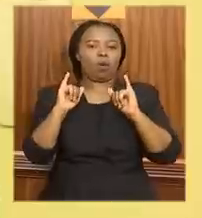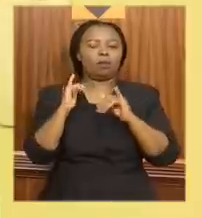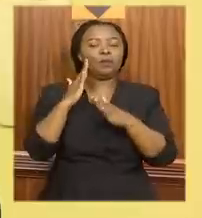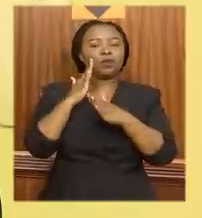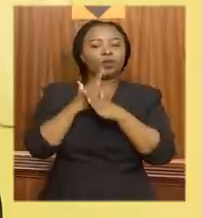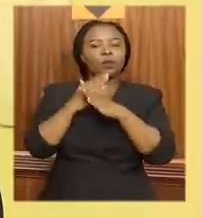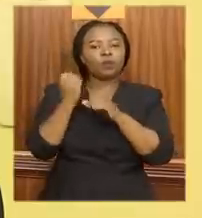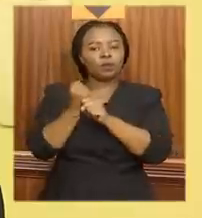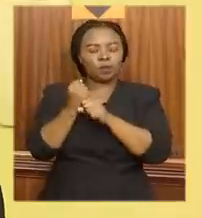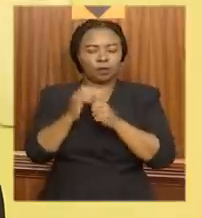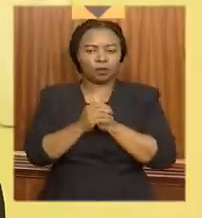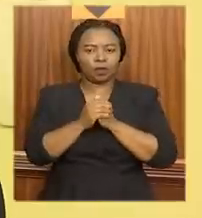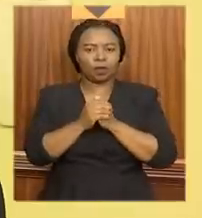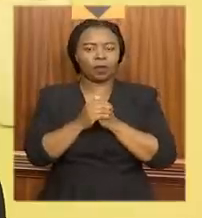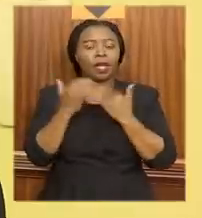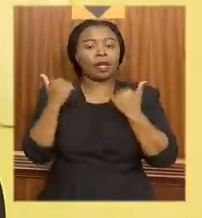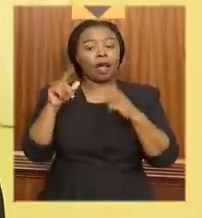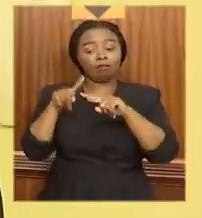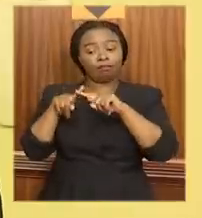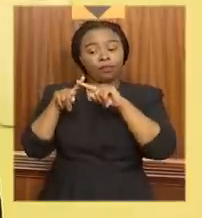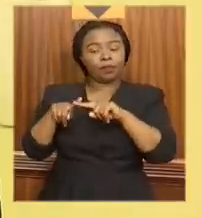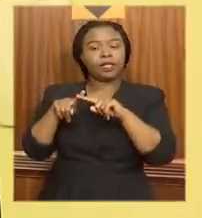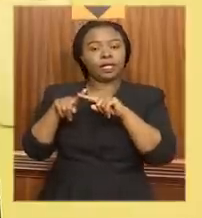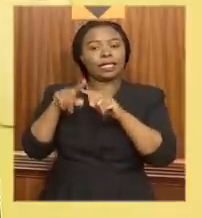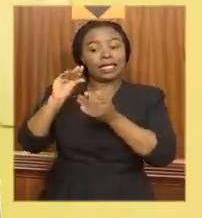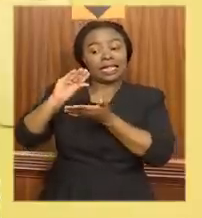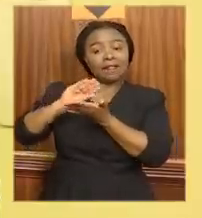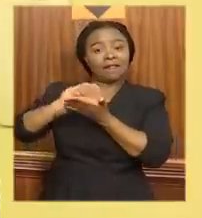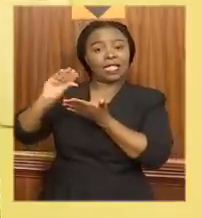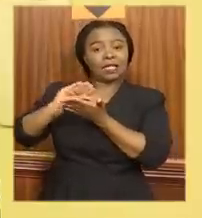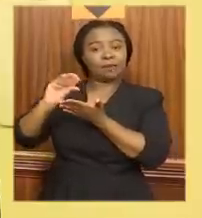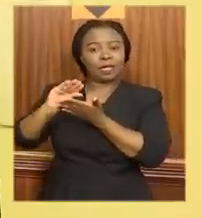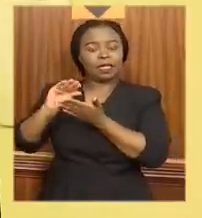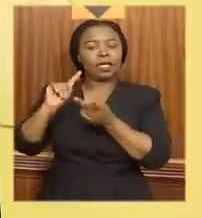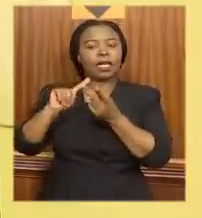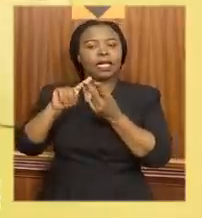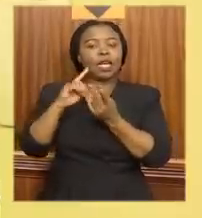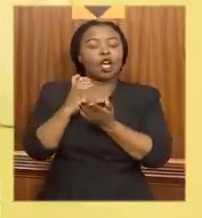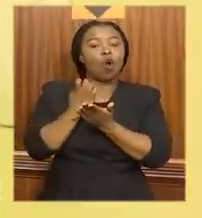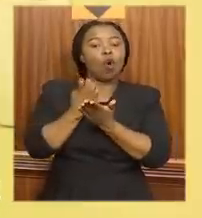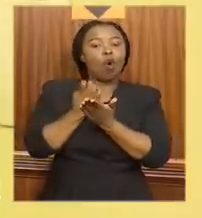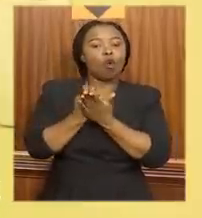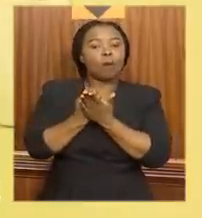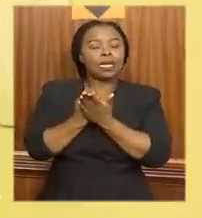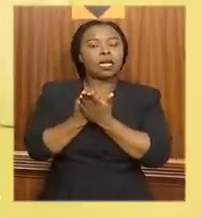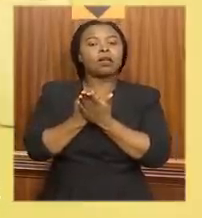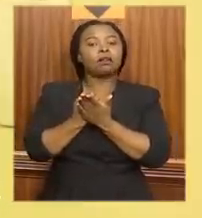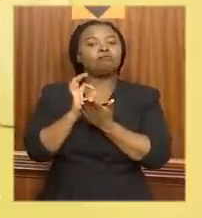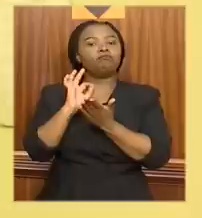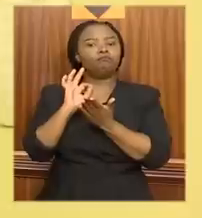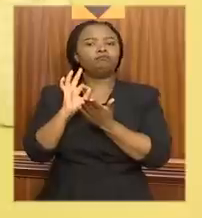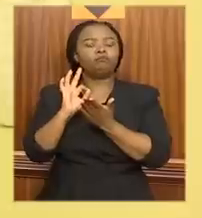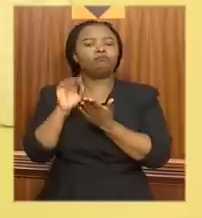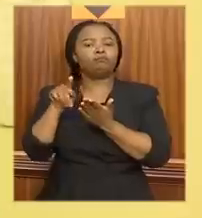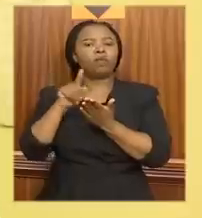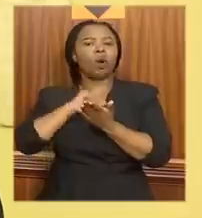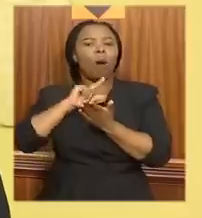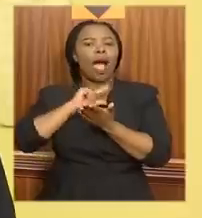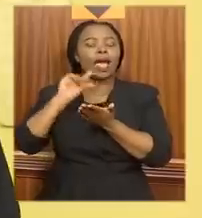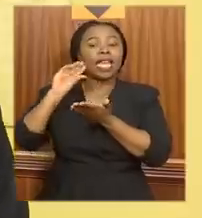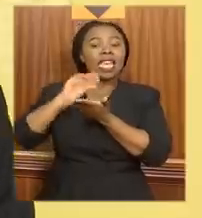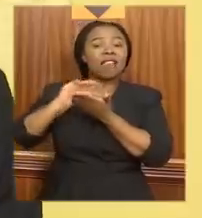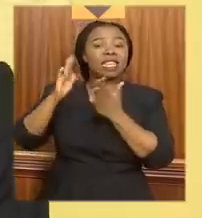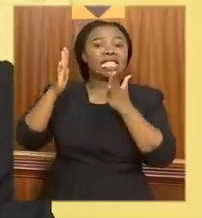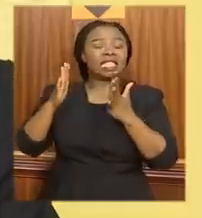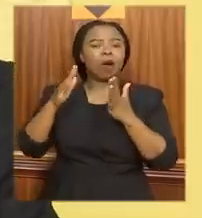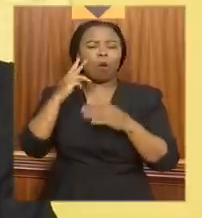It deters investment and reduces our economy's competitiveness. When investors look at our